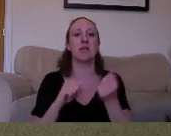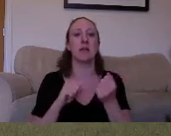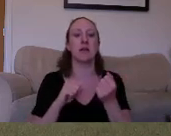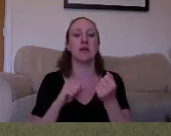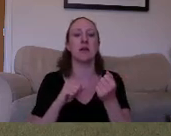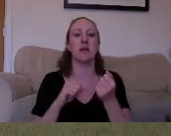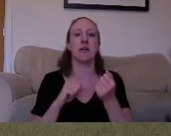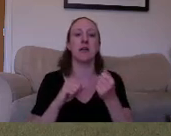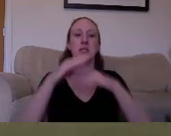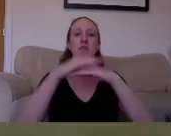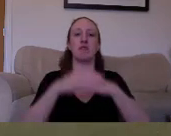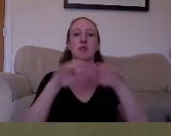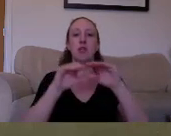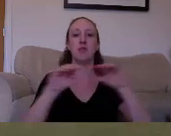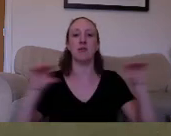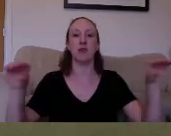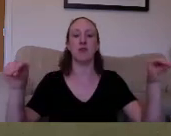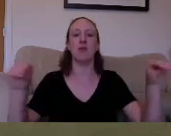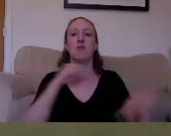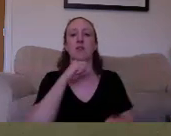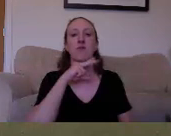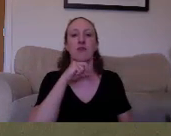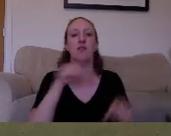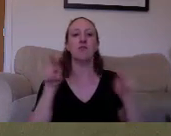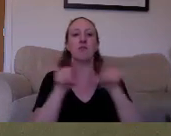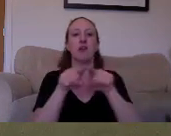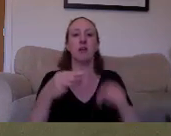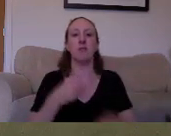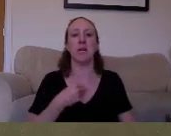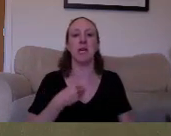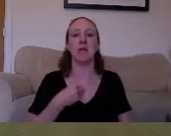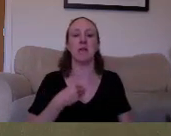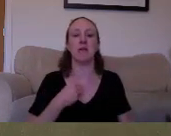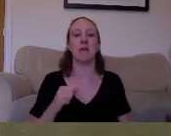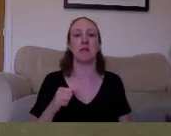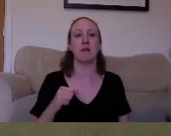be. Is there room on the broom for a frog like me?"